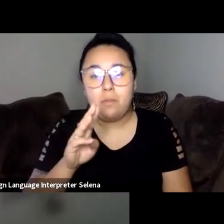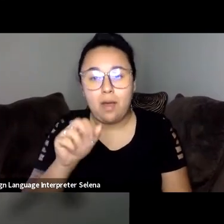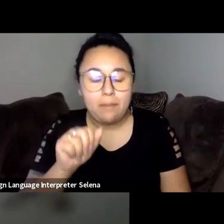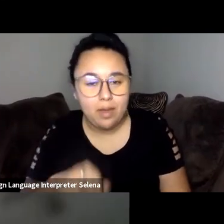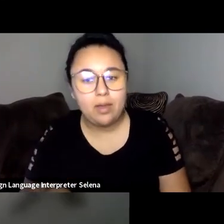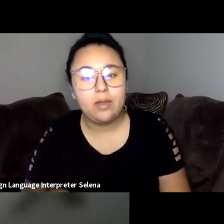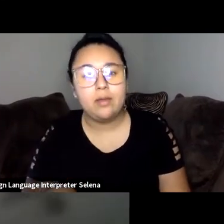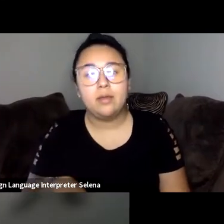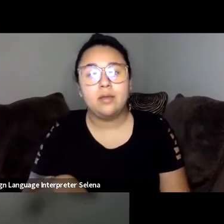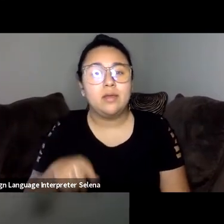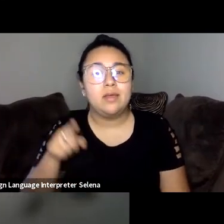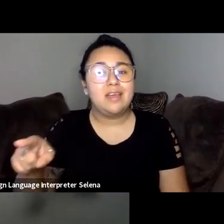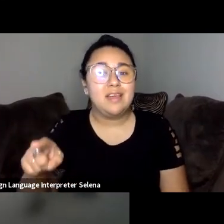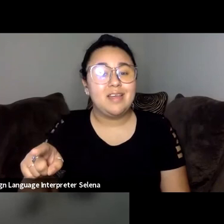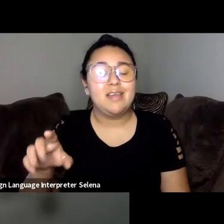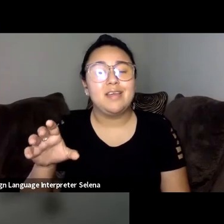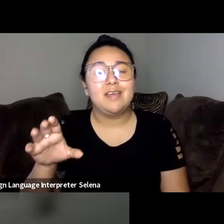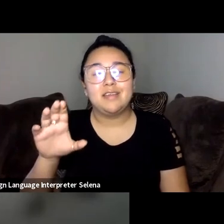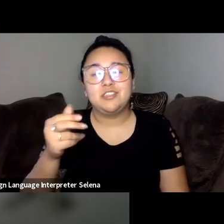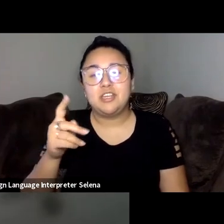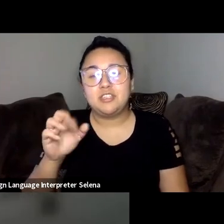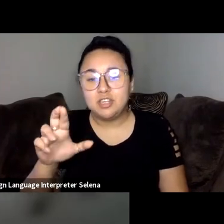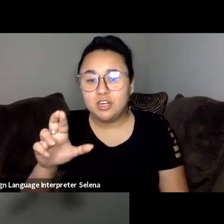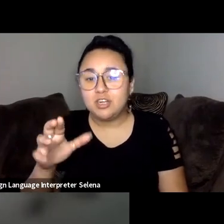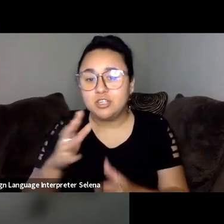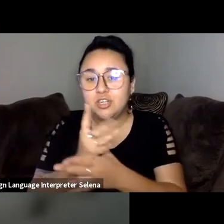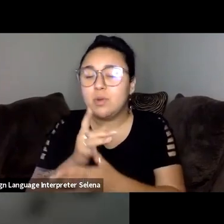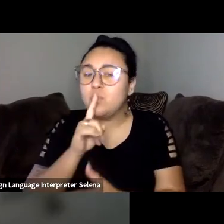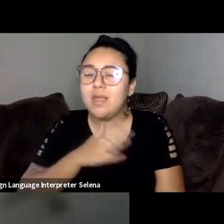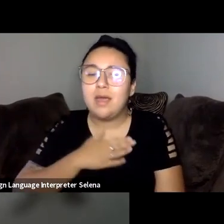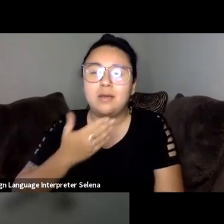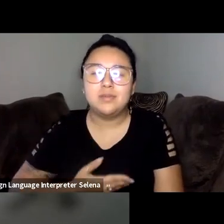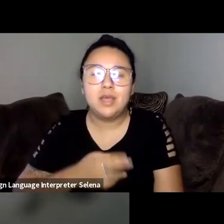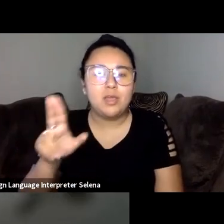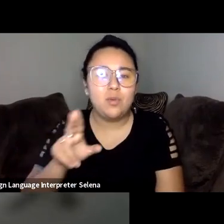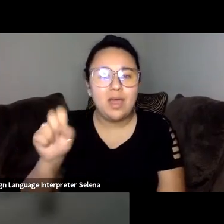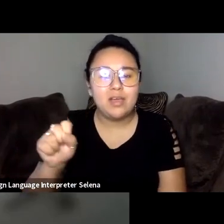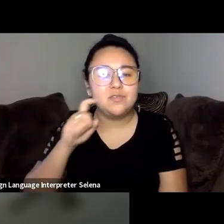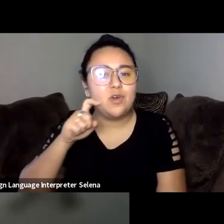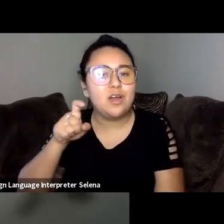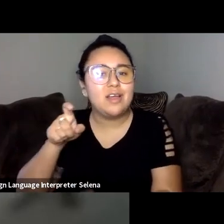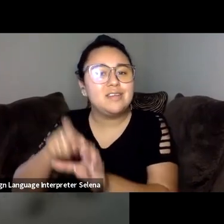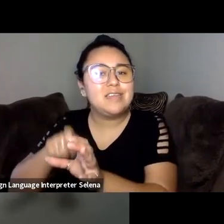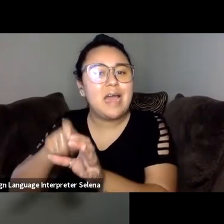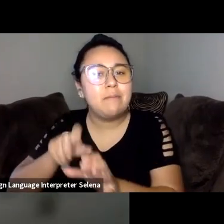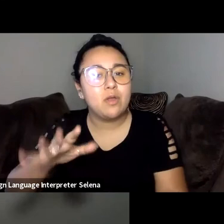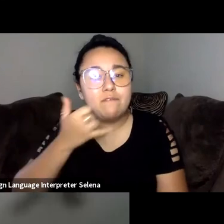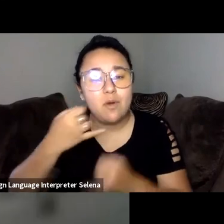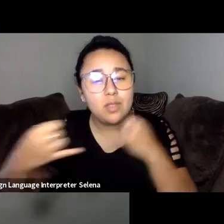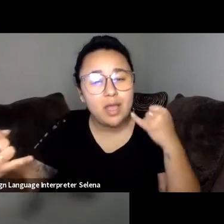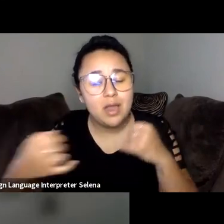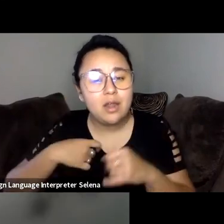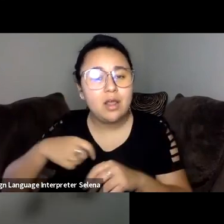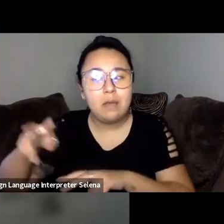of Germany, was very, very, very upset at the United States for tapping her phone lines and monitoring